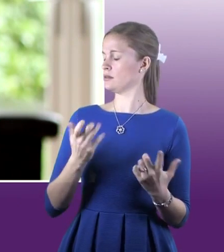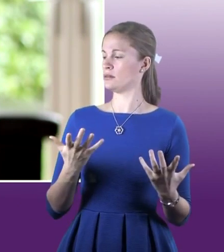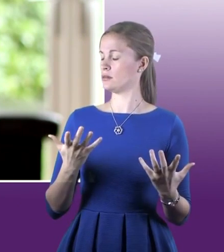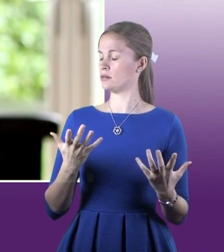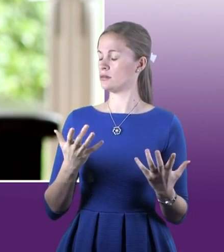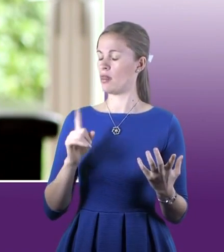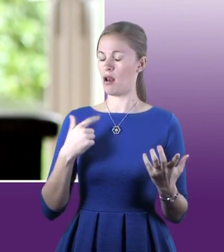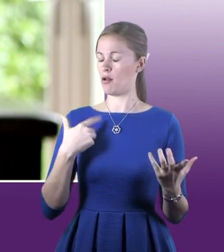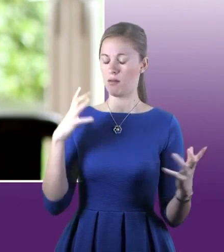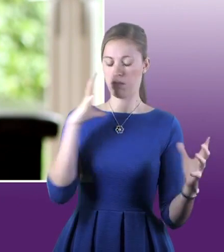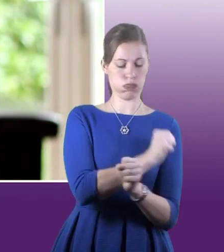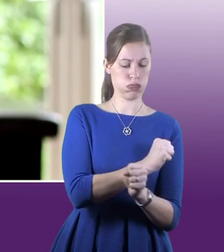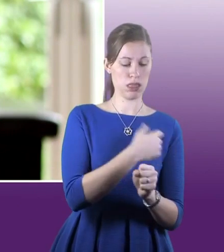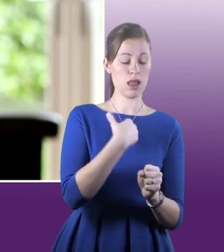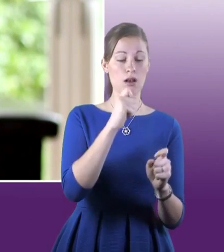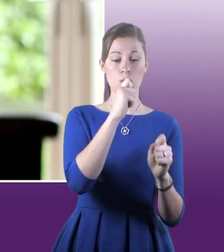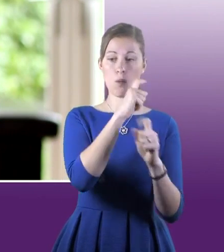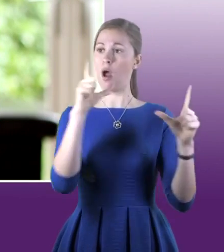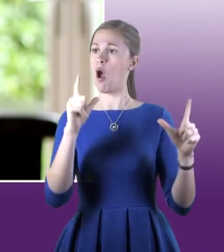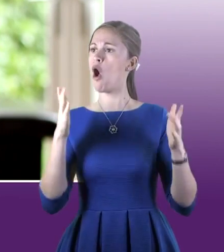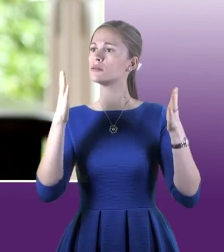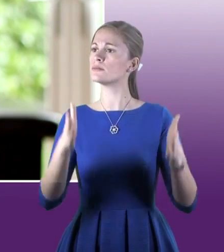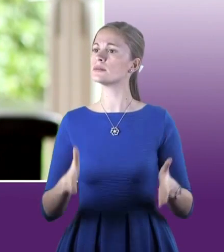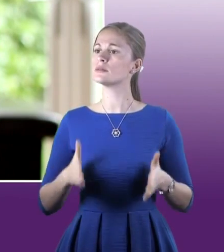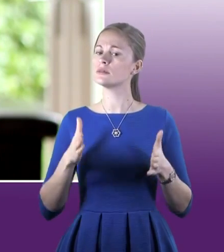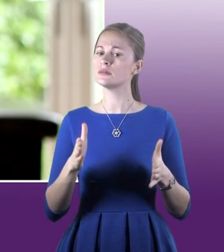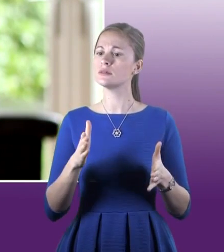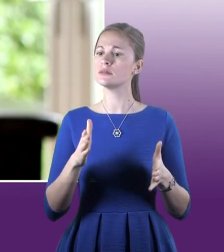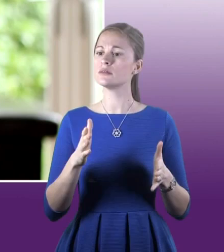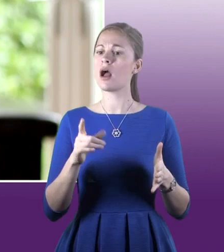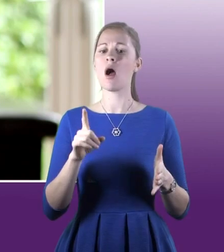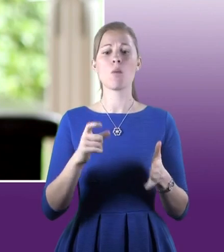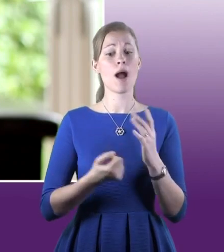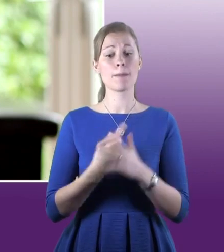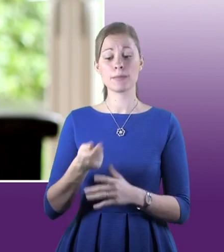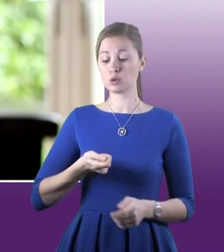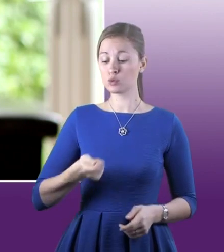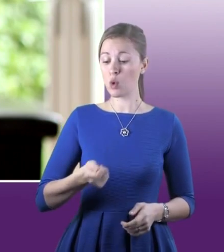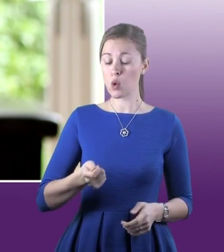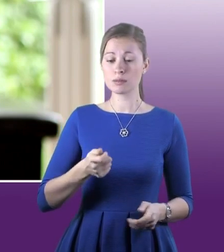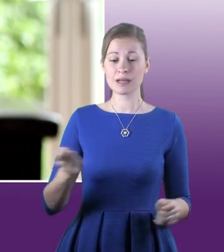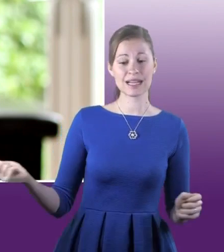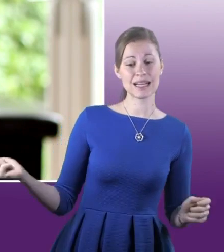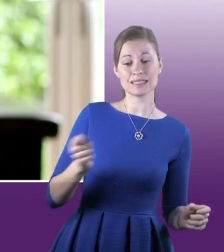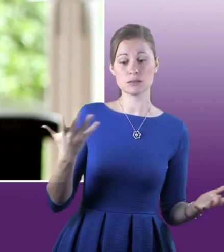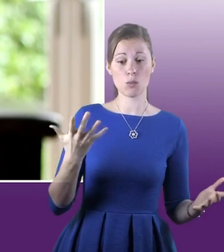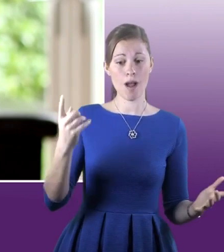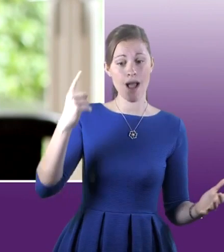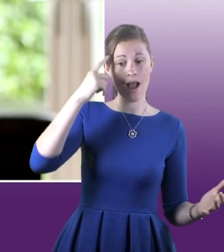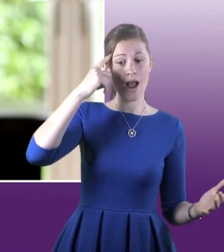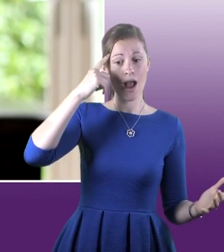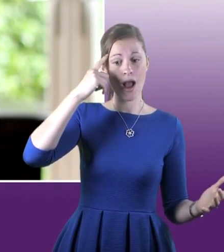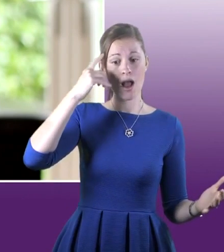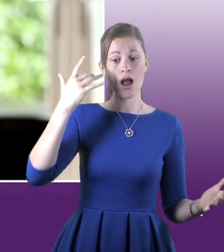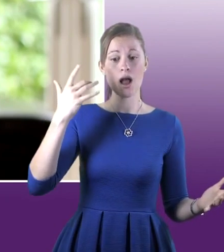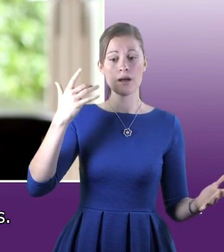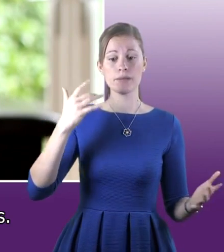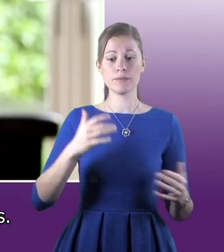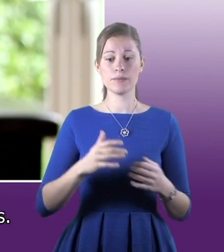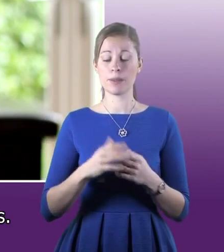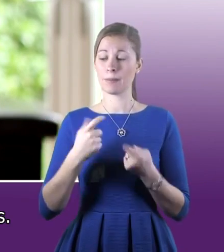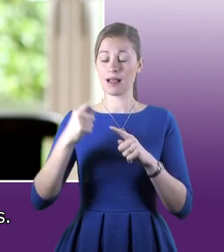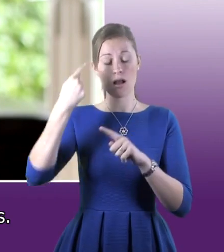The next thing I knew, I woke up in the hospital. Apparently she'd hit me with a saucepan right on the temple.